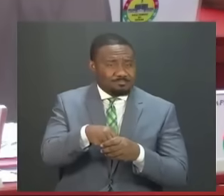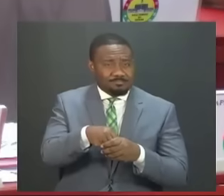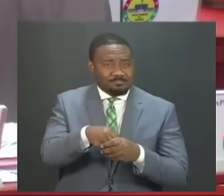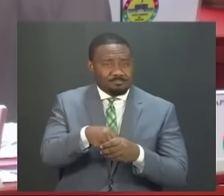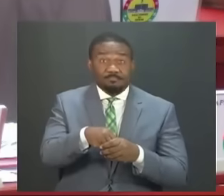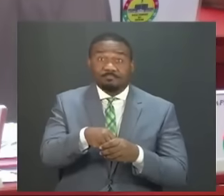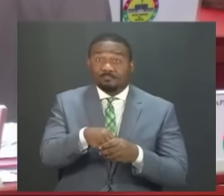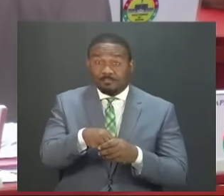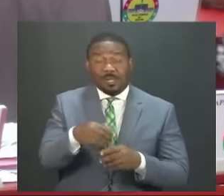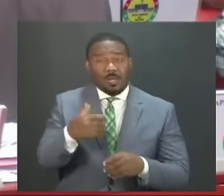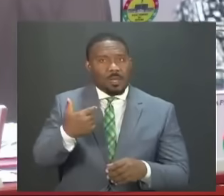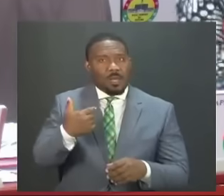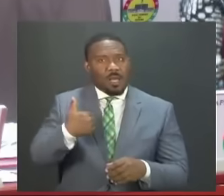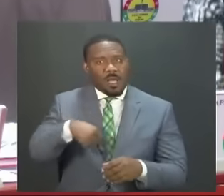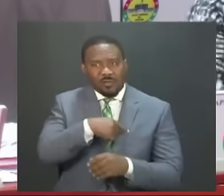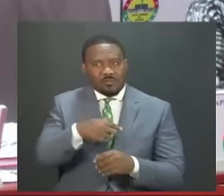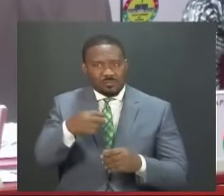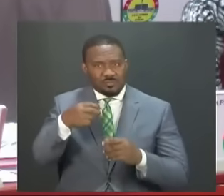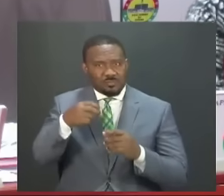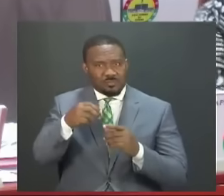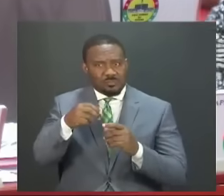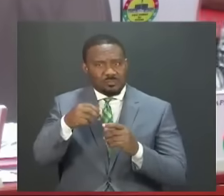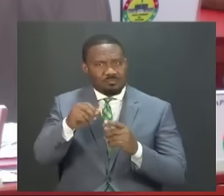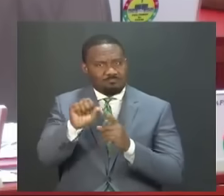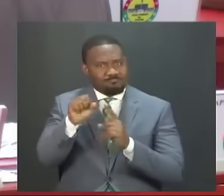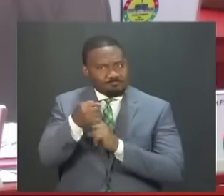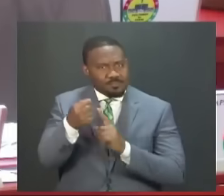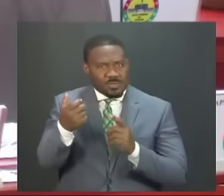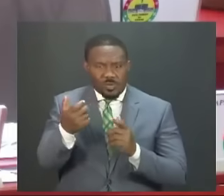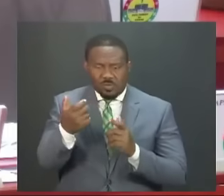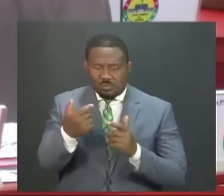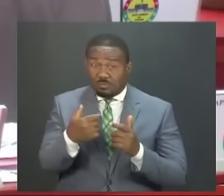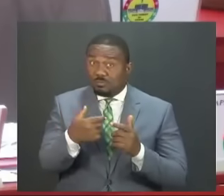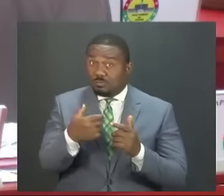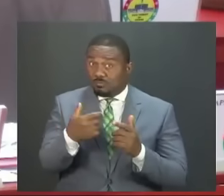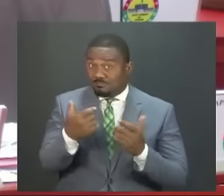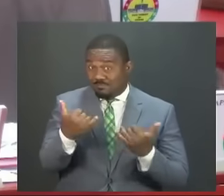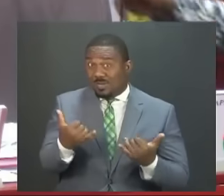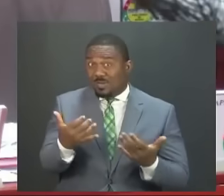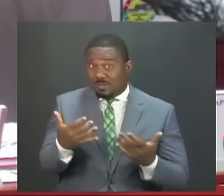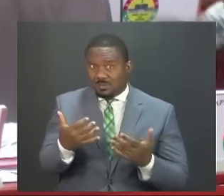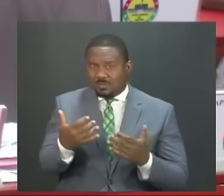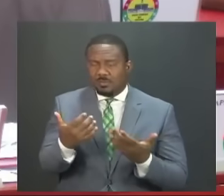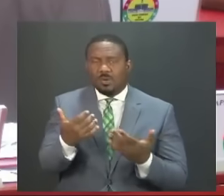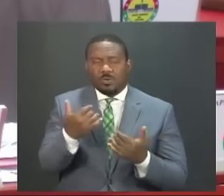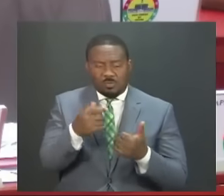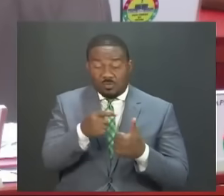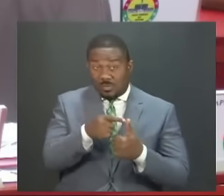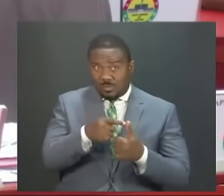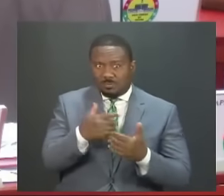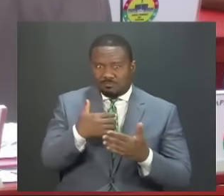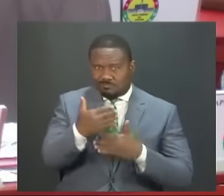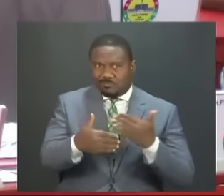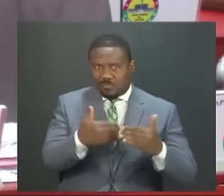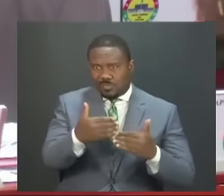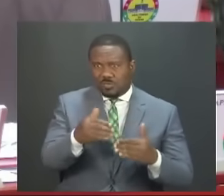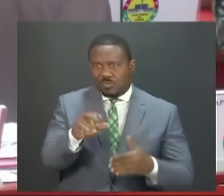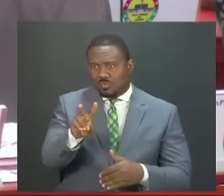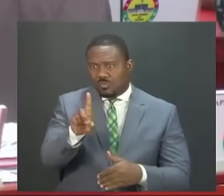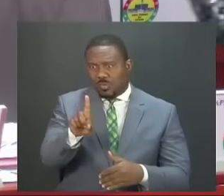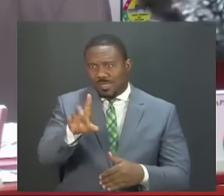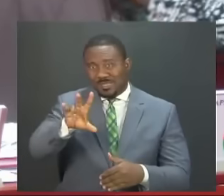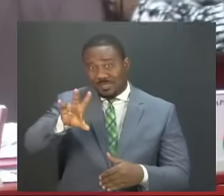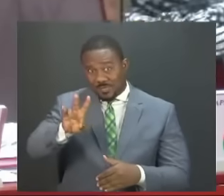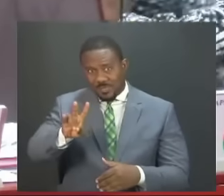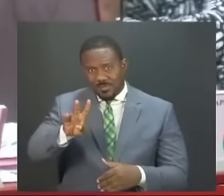We have a situation at hand. One is procedure under Order 217 that empowers the appointment